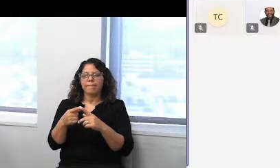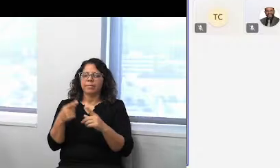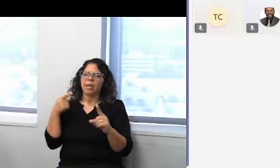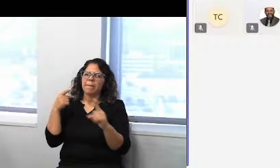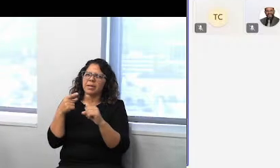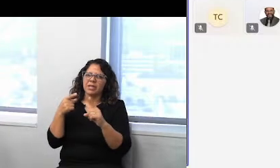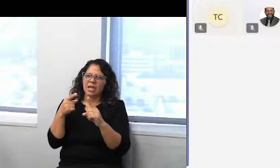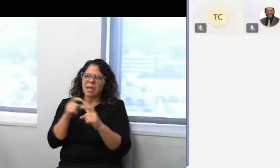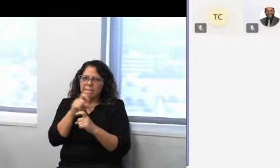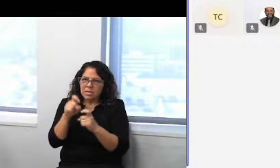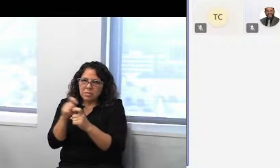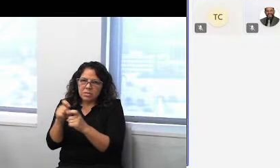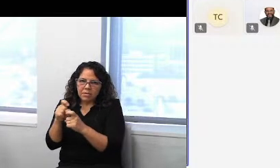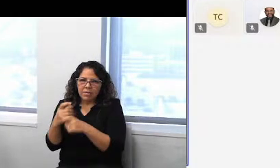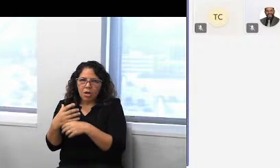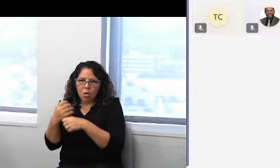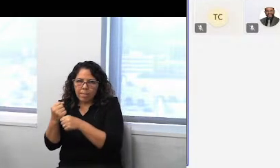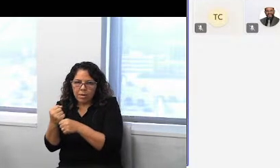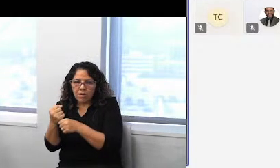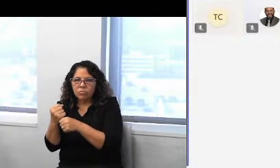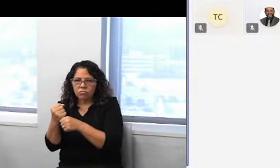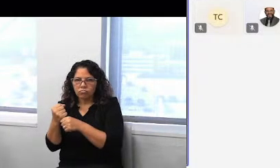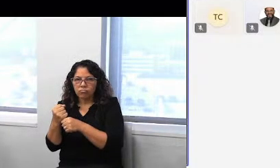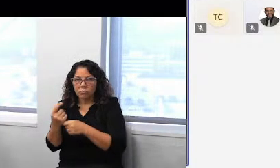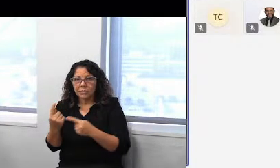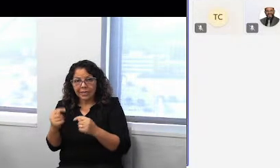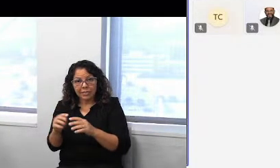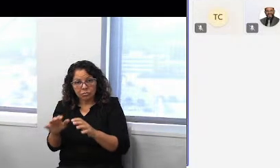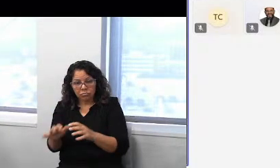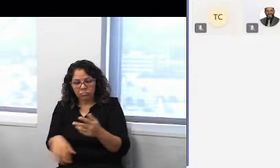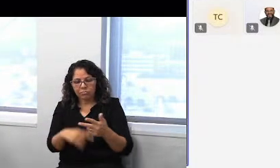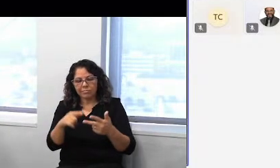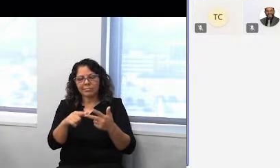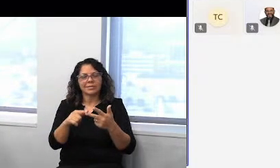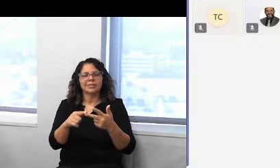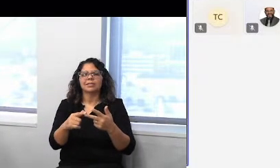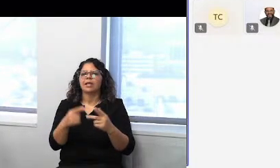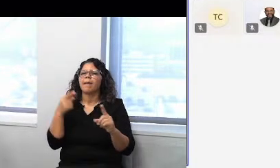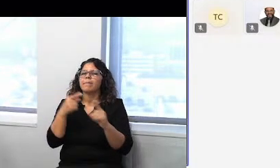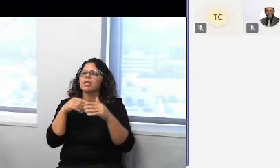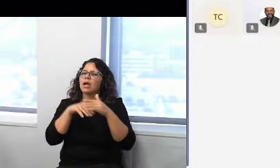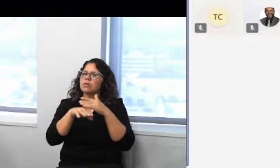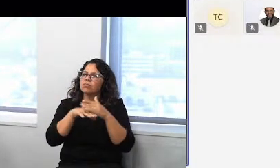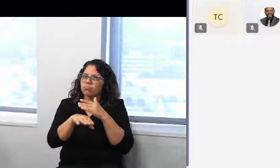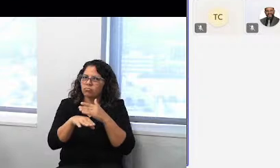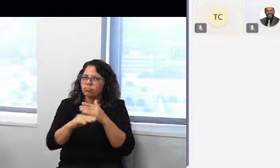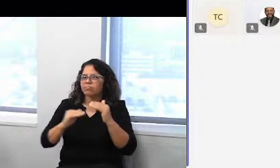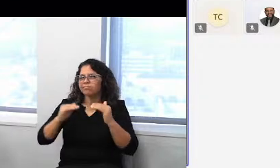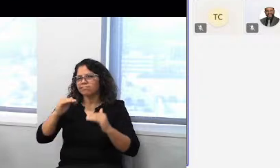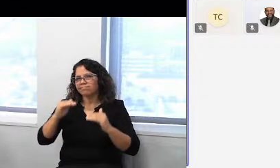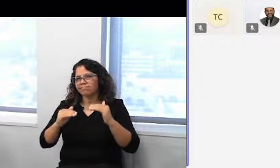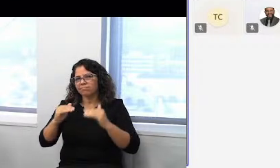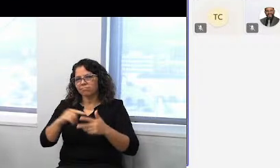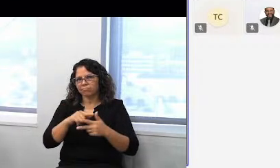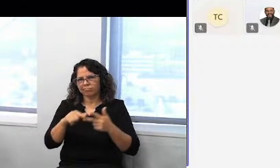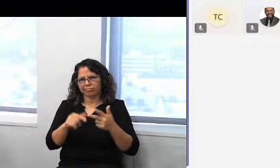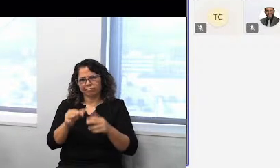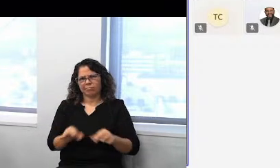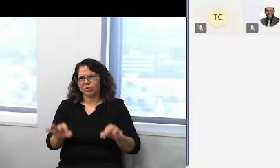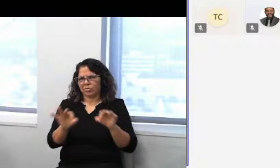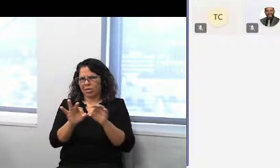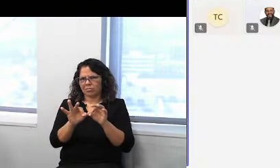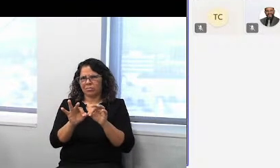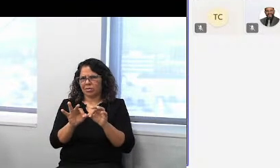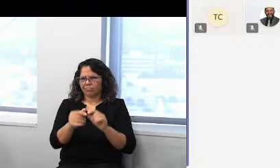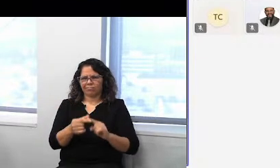achieve, and affordability goals that we're trying to balance on all these. These three things are key to